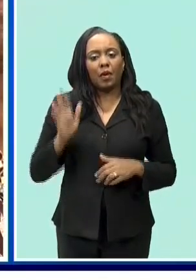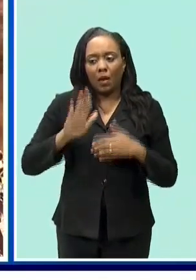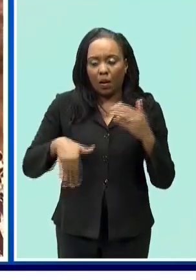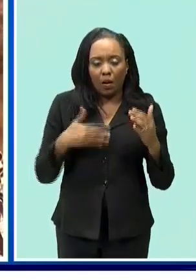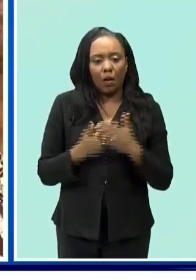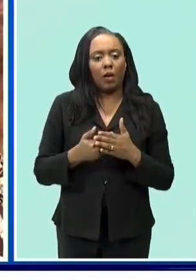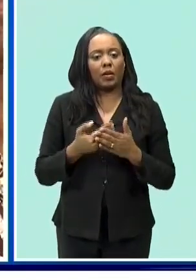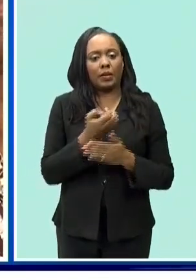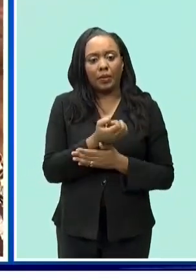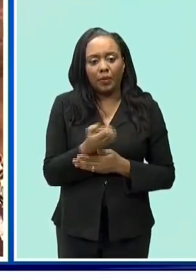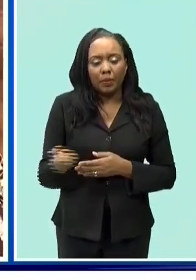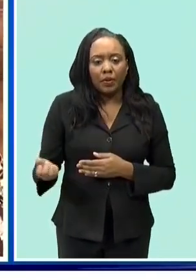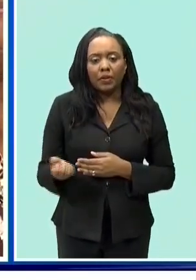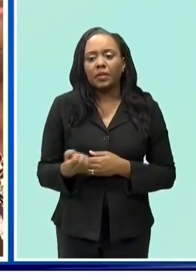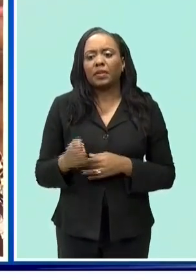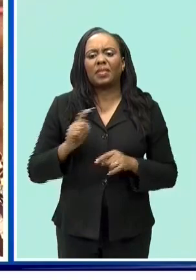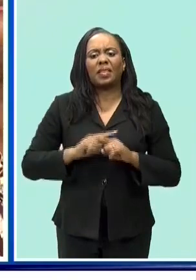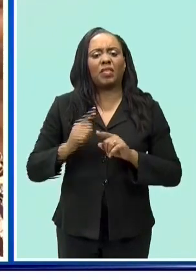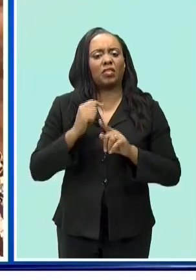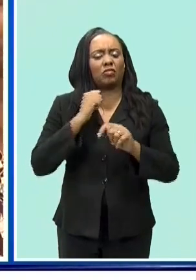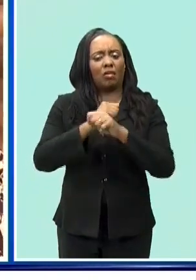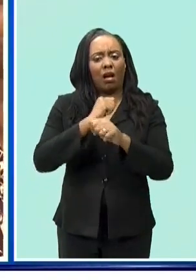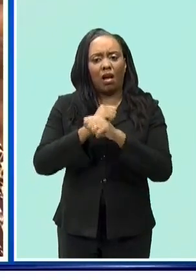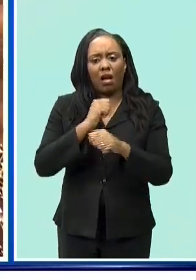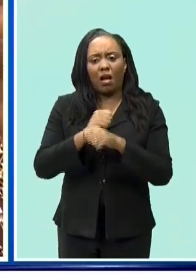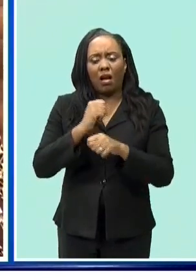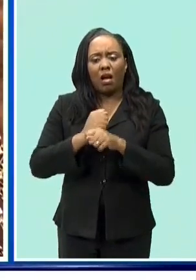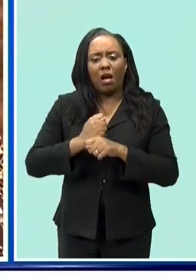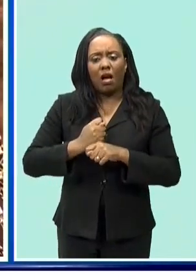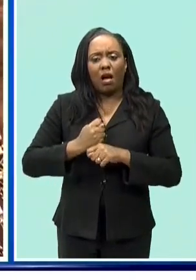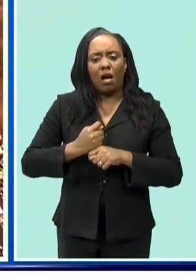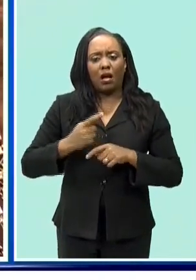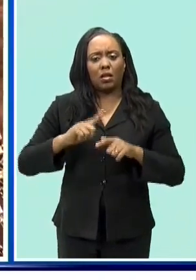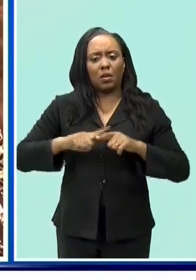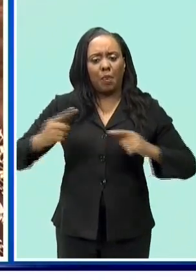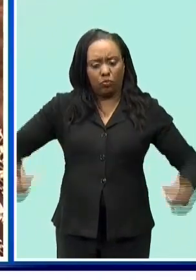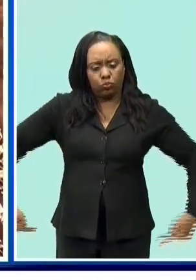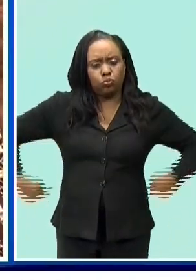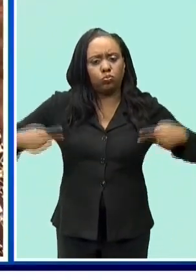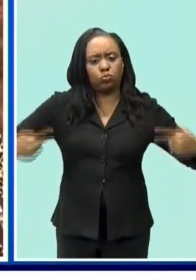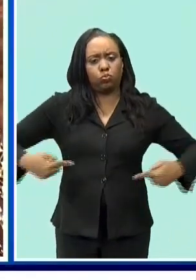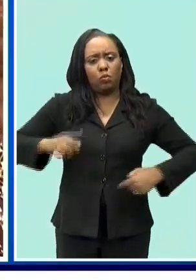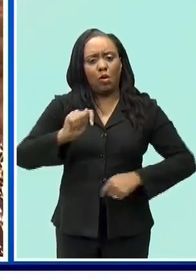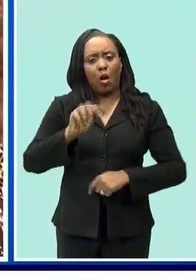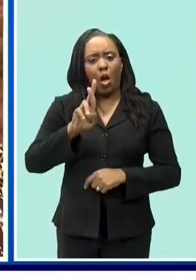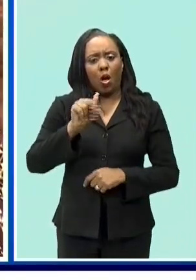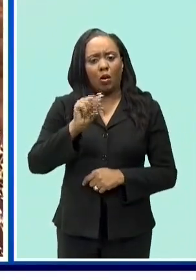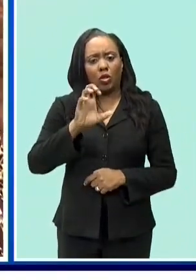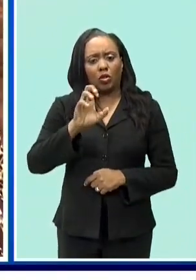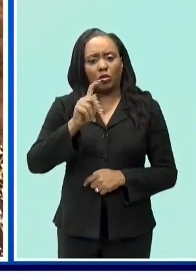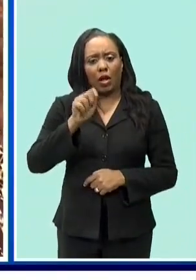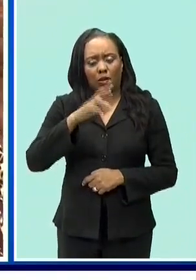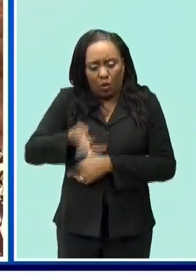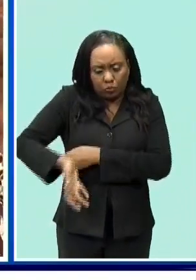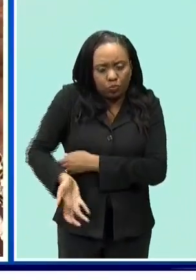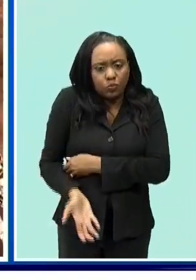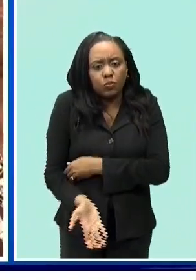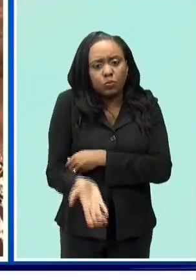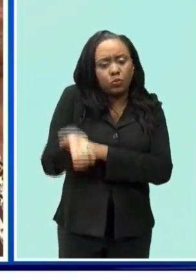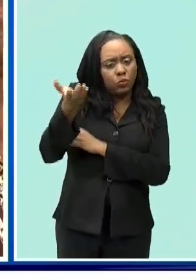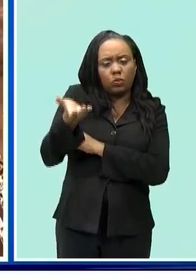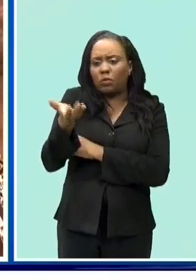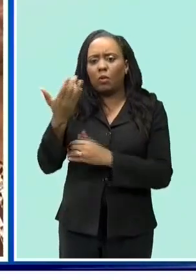equipment, whether it's trucks, excavators, tractors, will be involved in this operation, as well as the